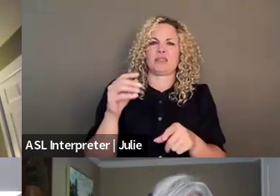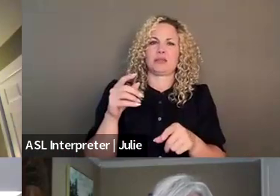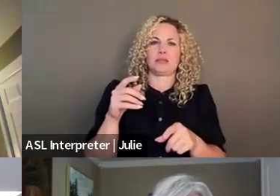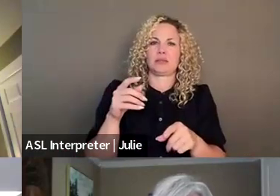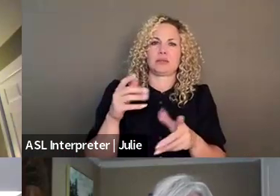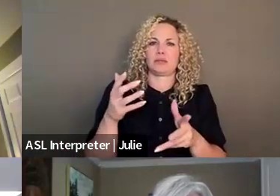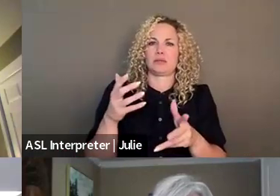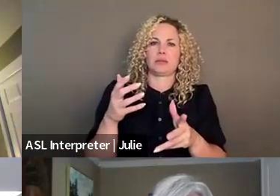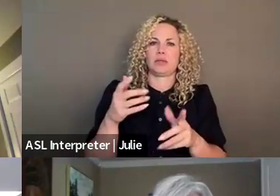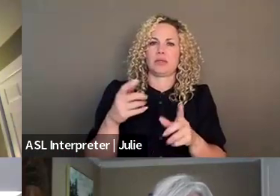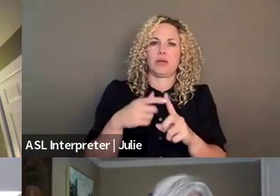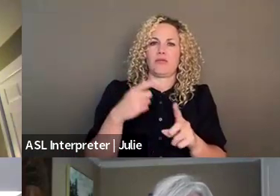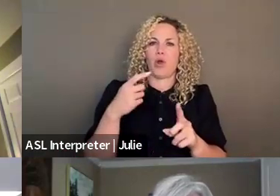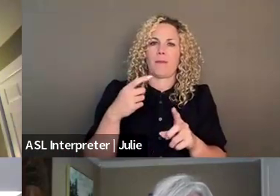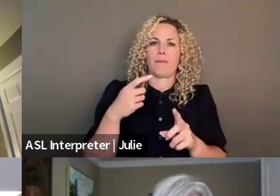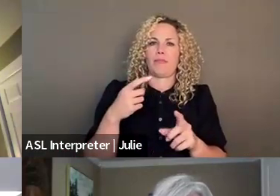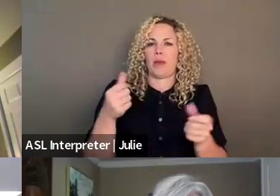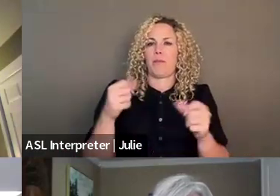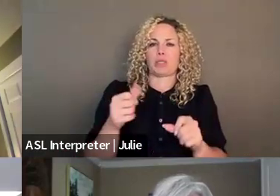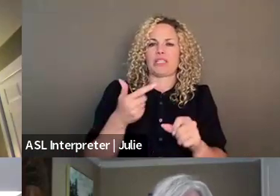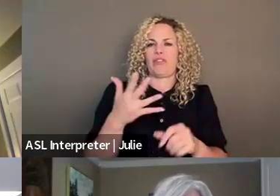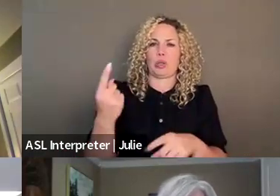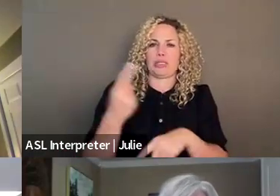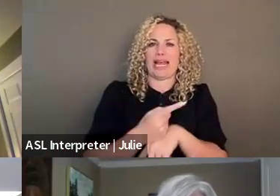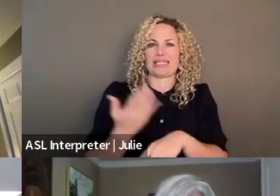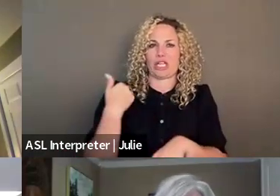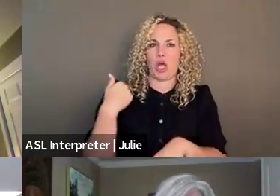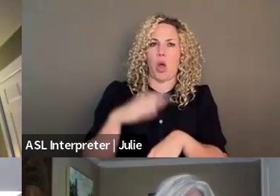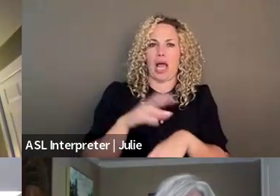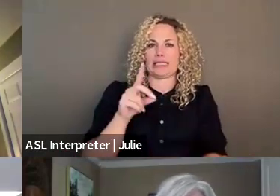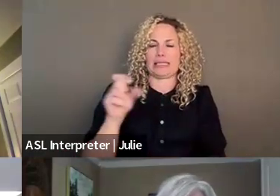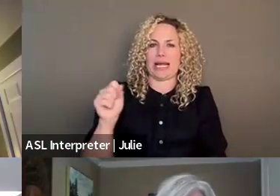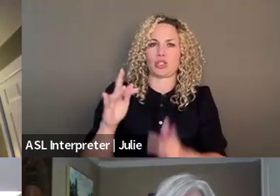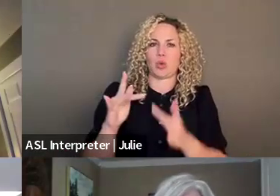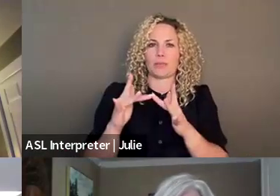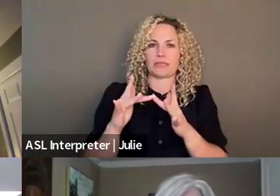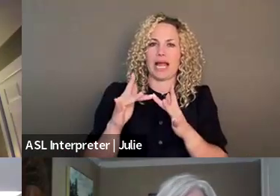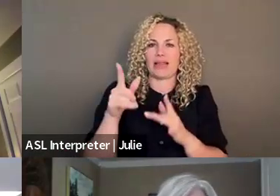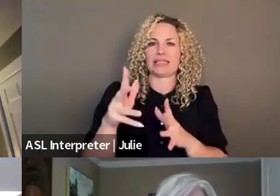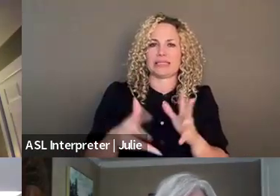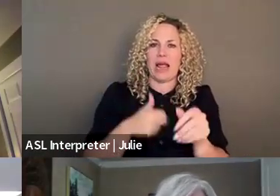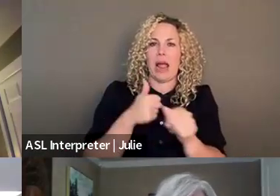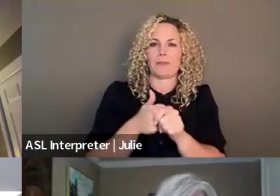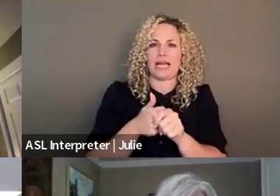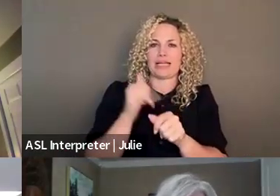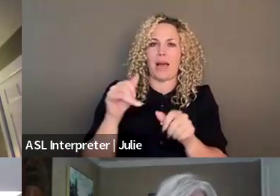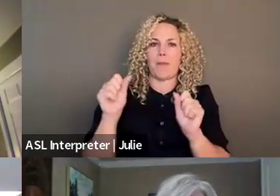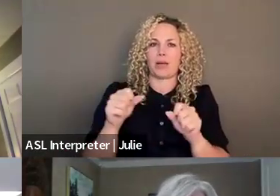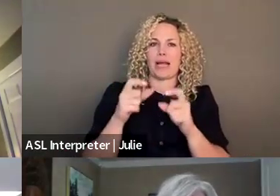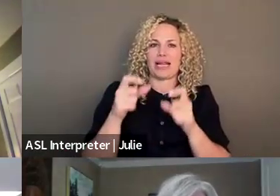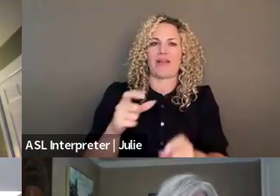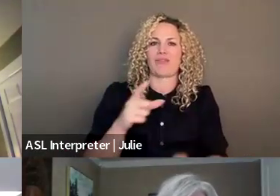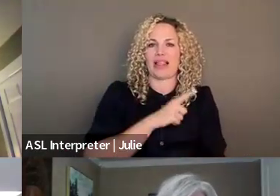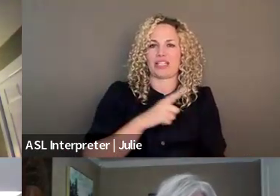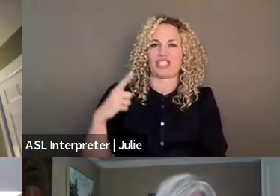from it was posted just a few days ago on DDS's website, but I think this is the update that possibly they gave to the